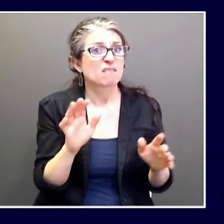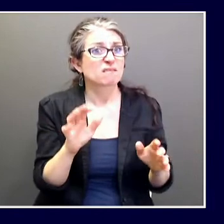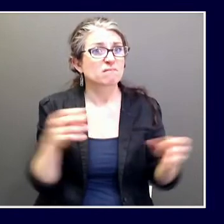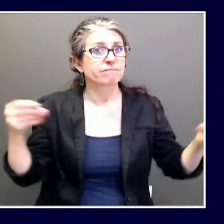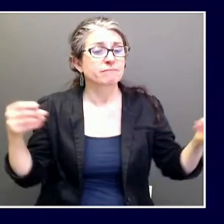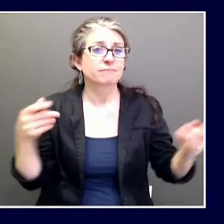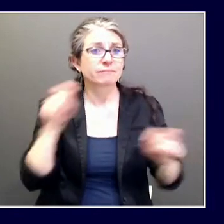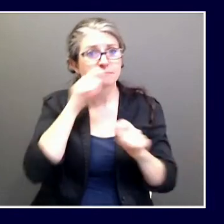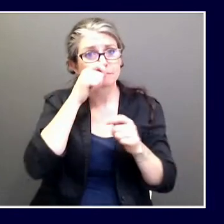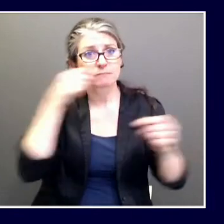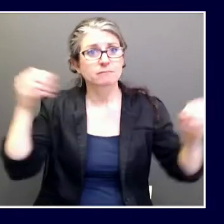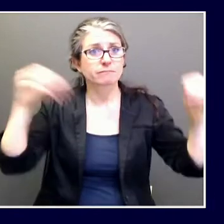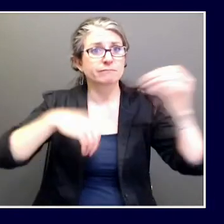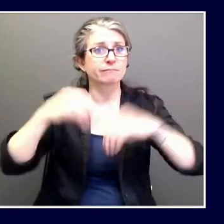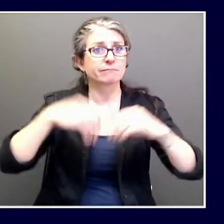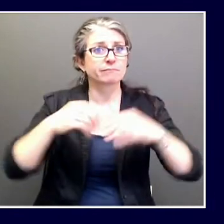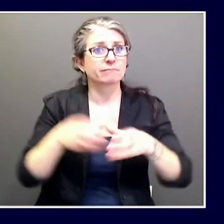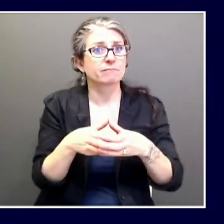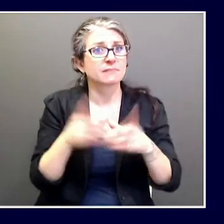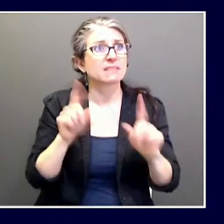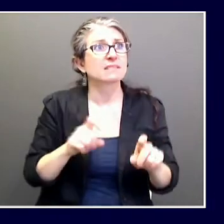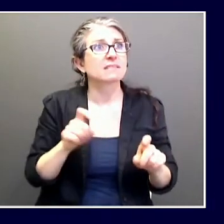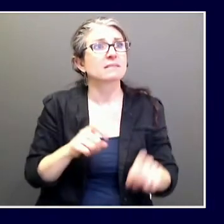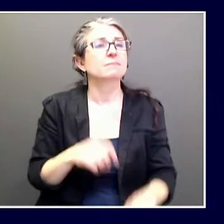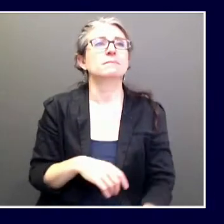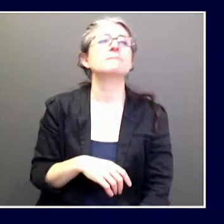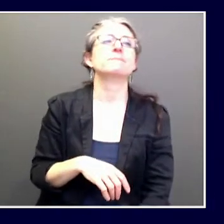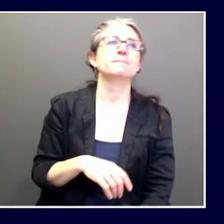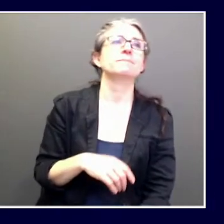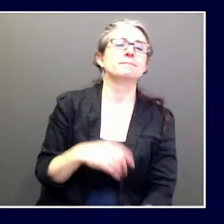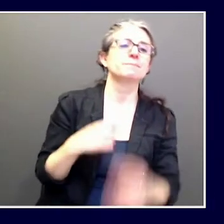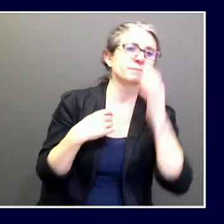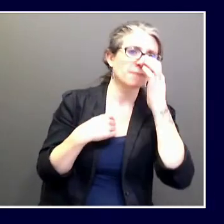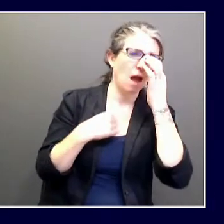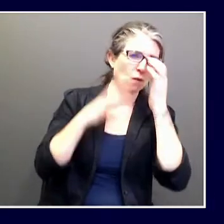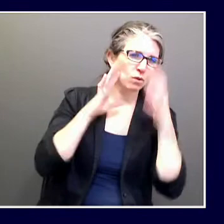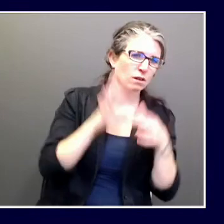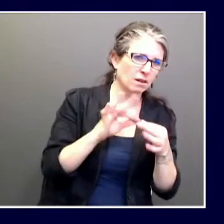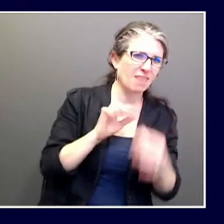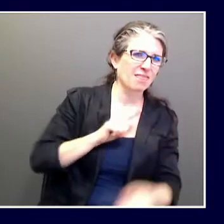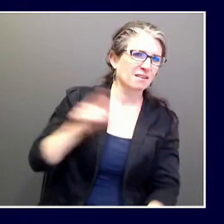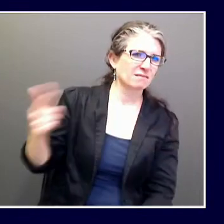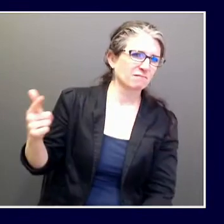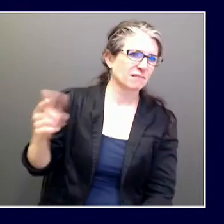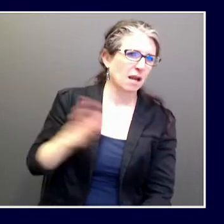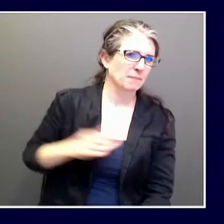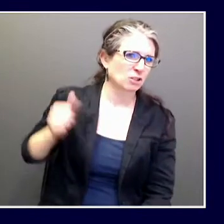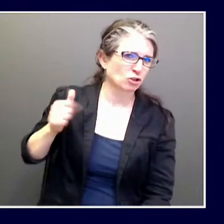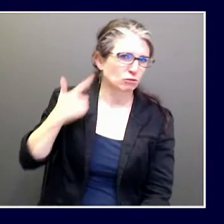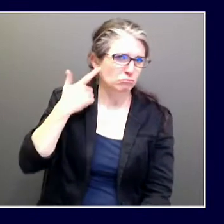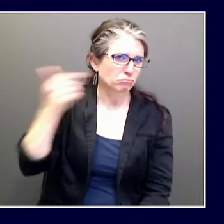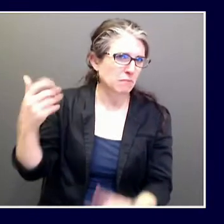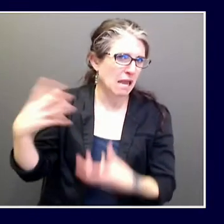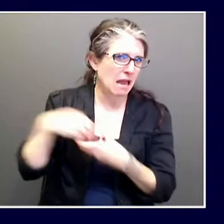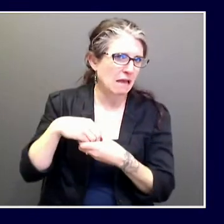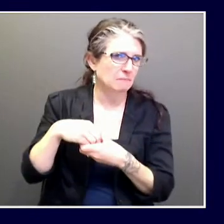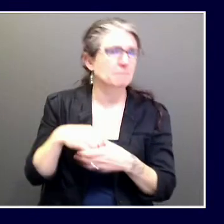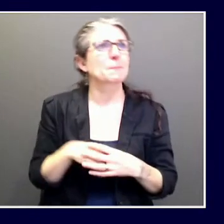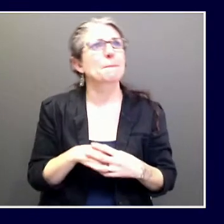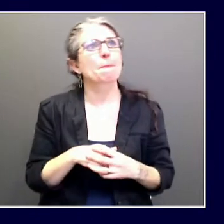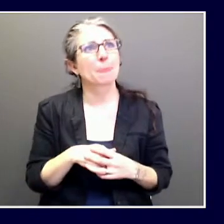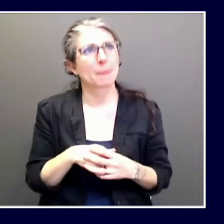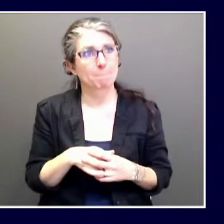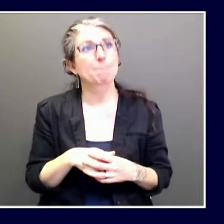please weigh in here as well. Megan, the answer to your questions is yes as to both. So has it been effective?